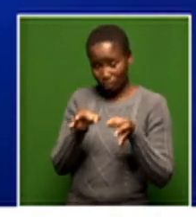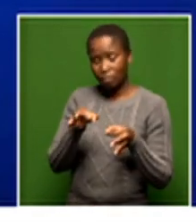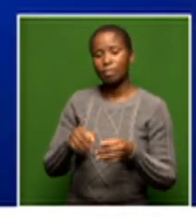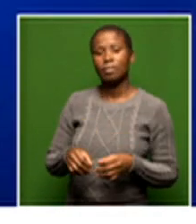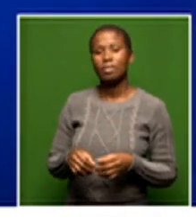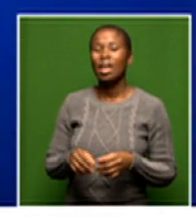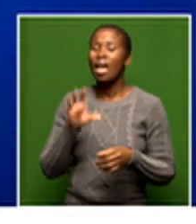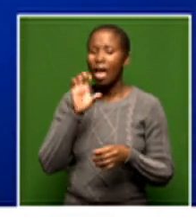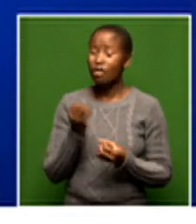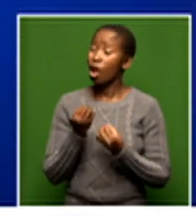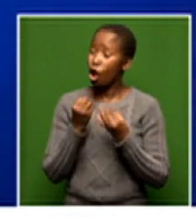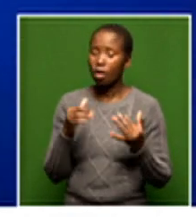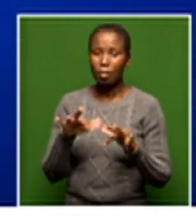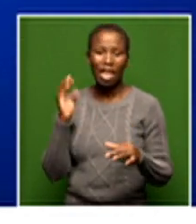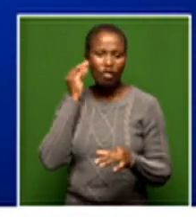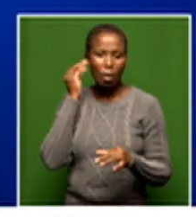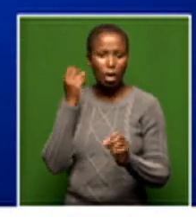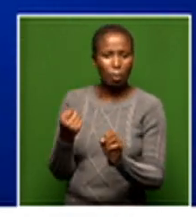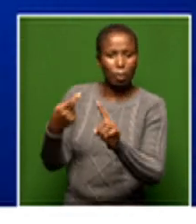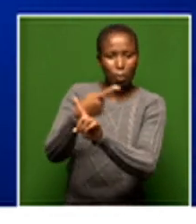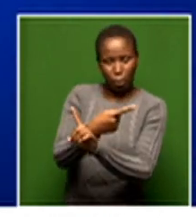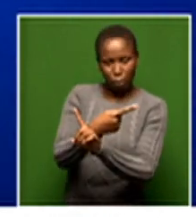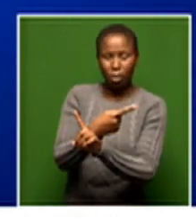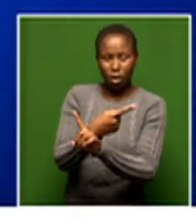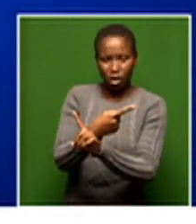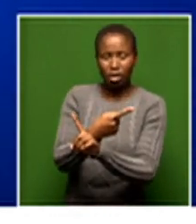of misinformation with